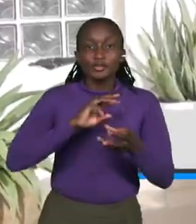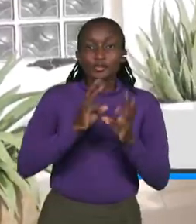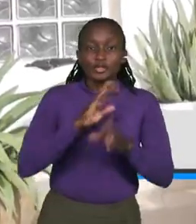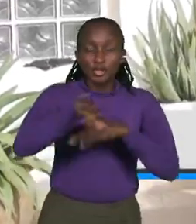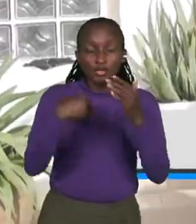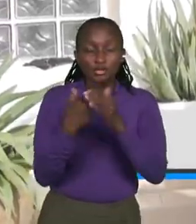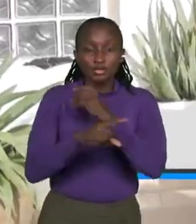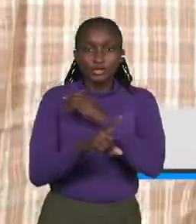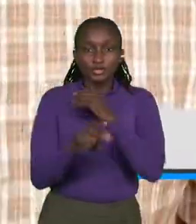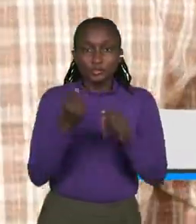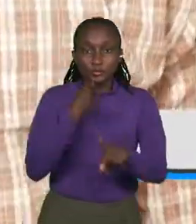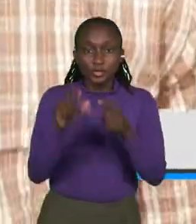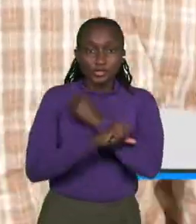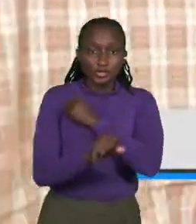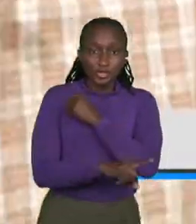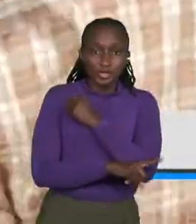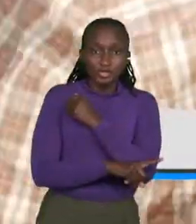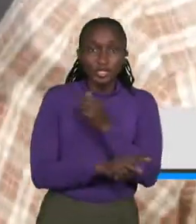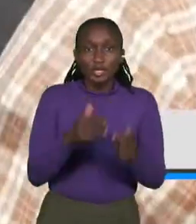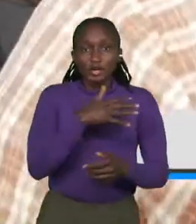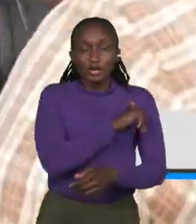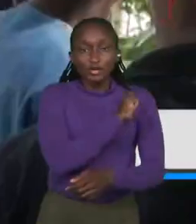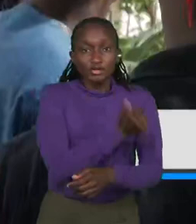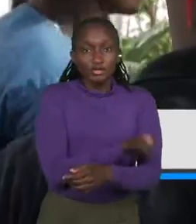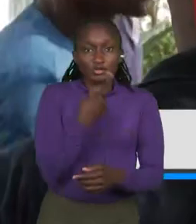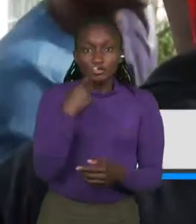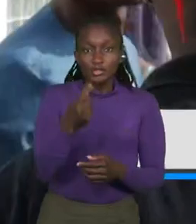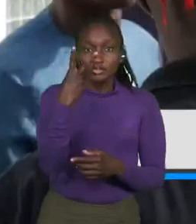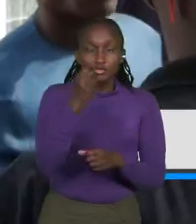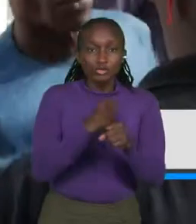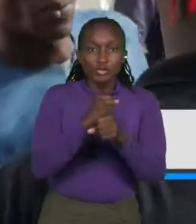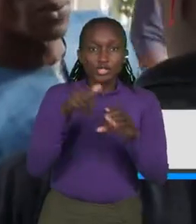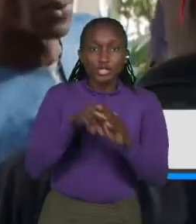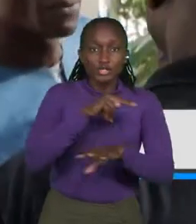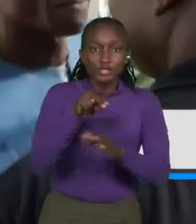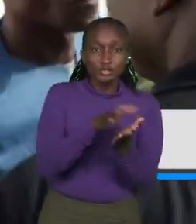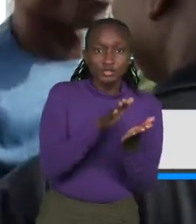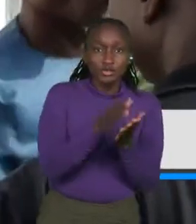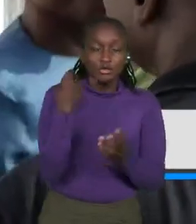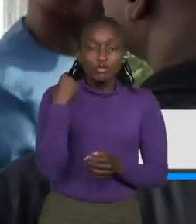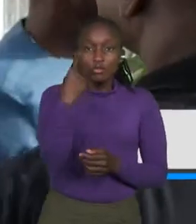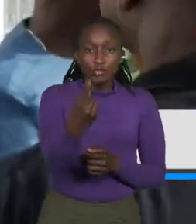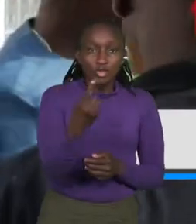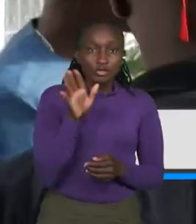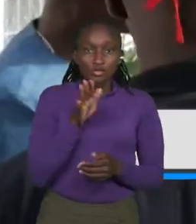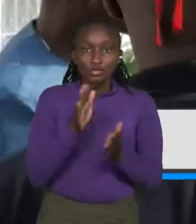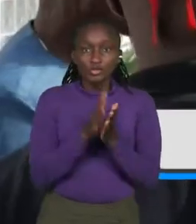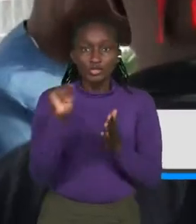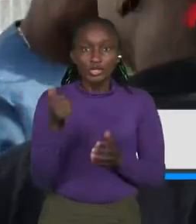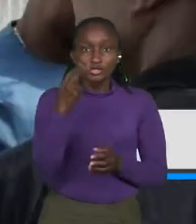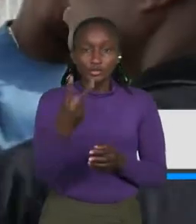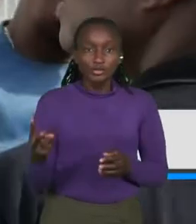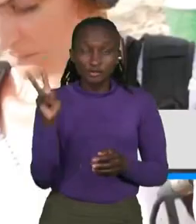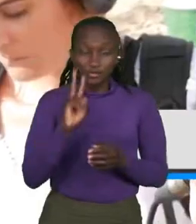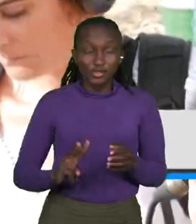Senegalese, officials and emergency services said. Two worked in a national park, one was a woman and the other victim was a